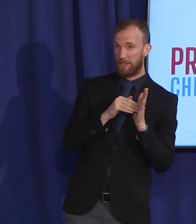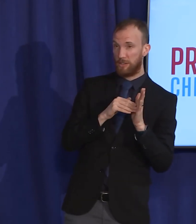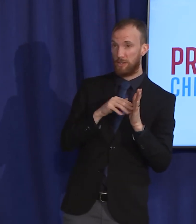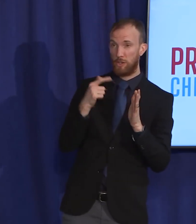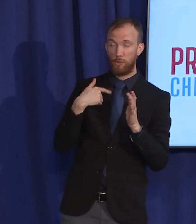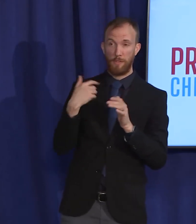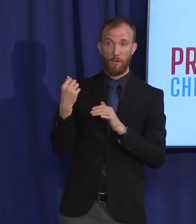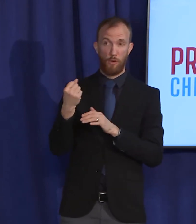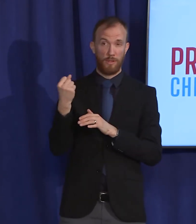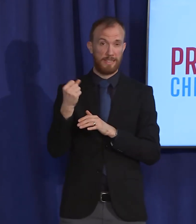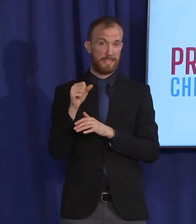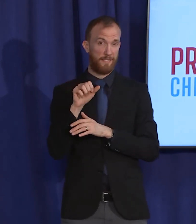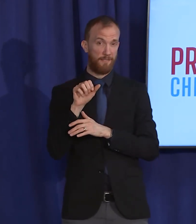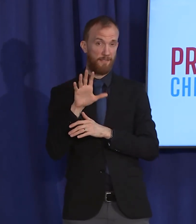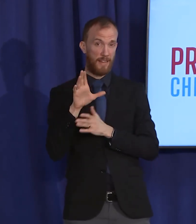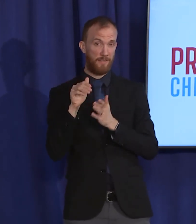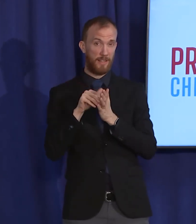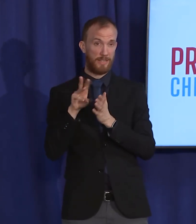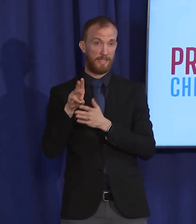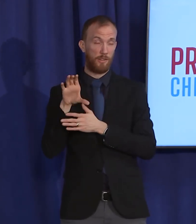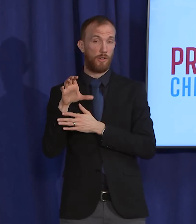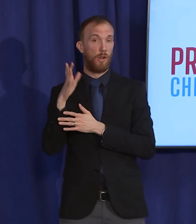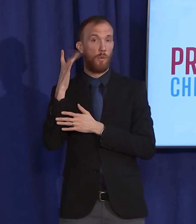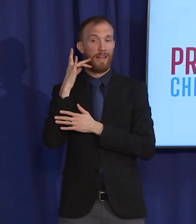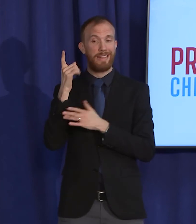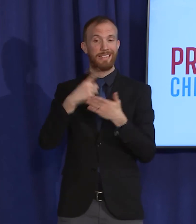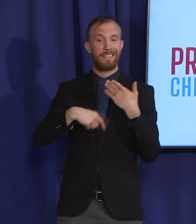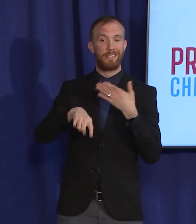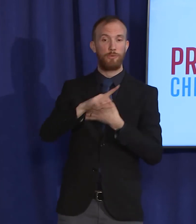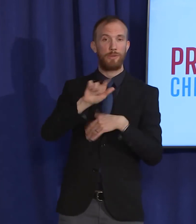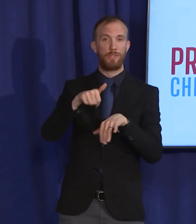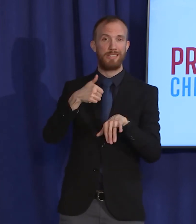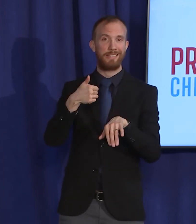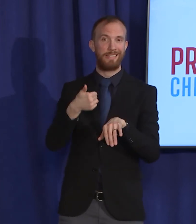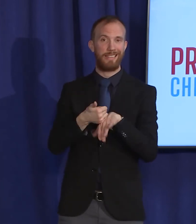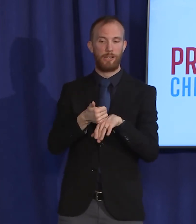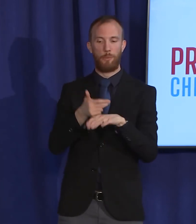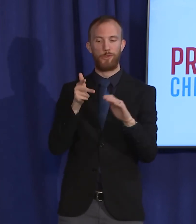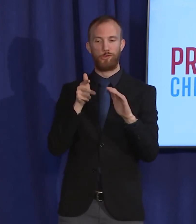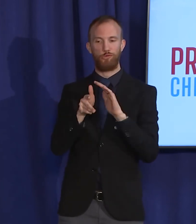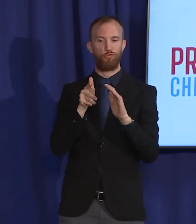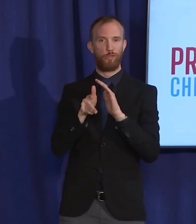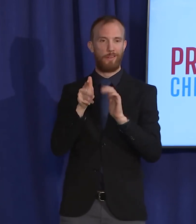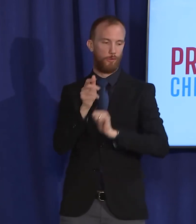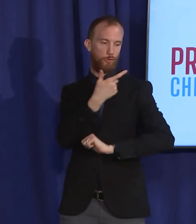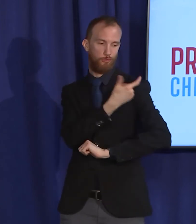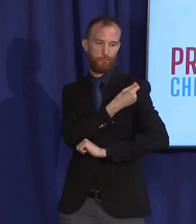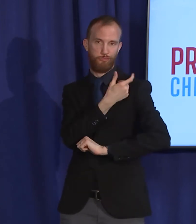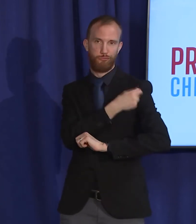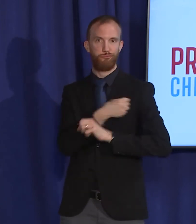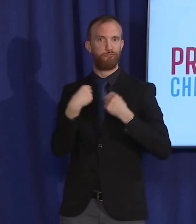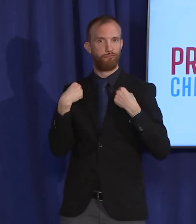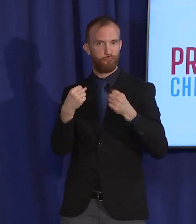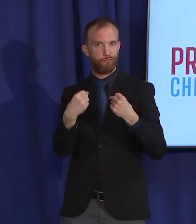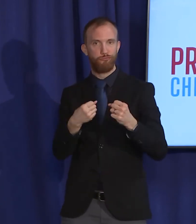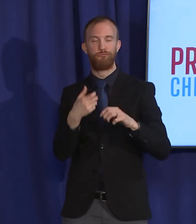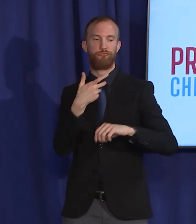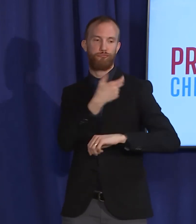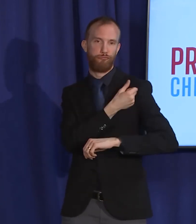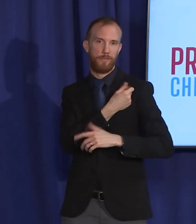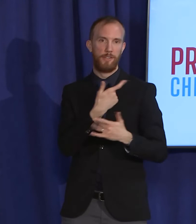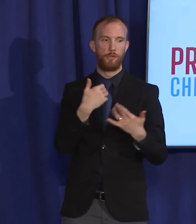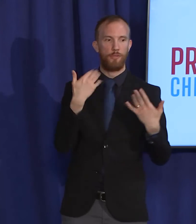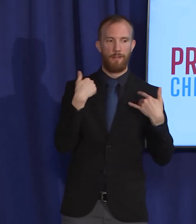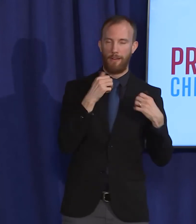partly because we are also opening a drive-through next week. And so making sure that there is the ability to support not just the walk-through, but